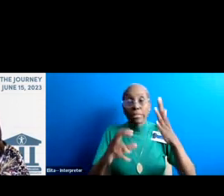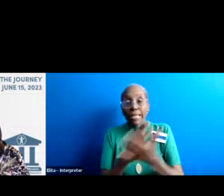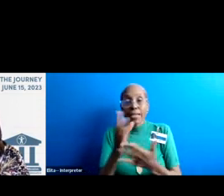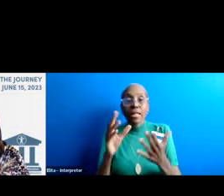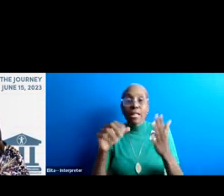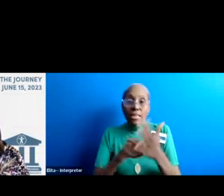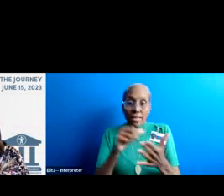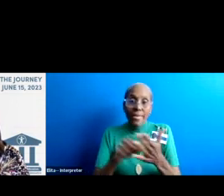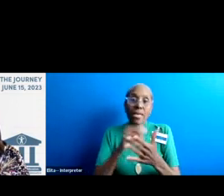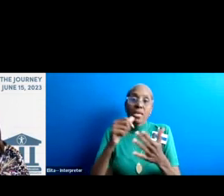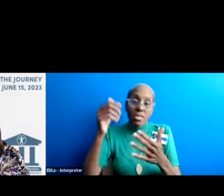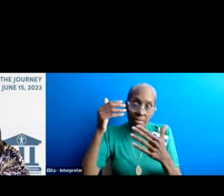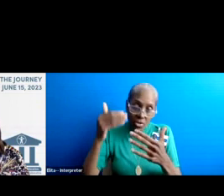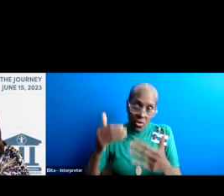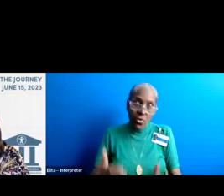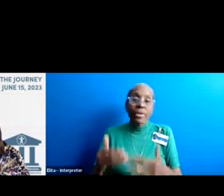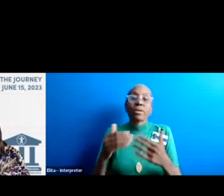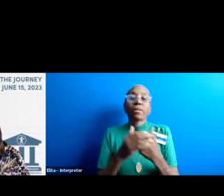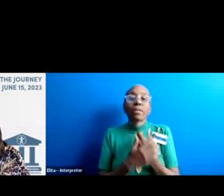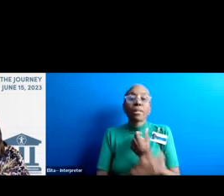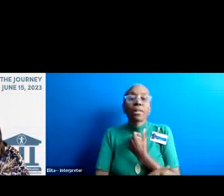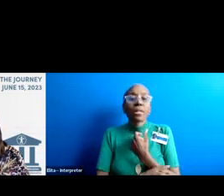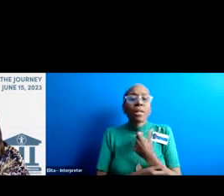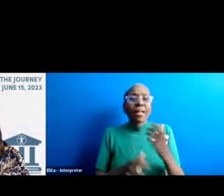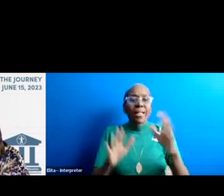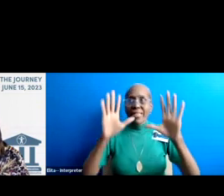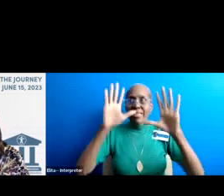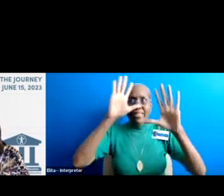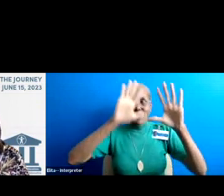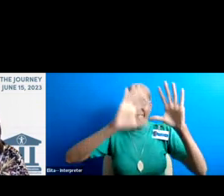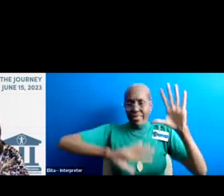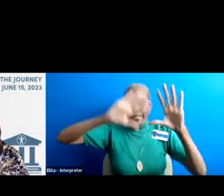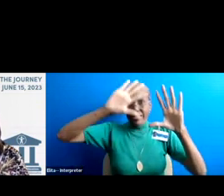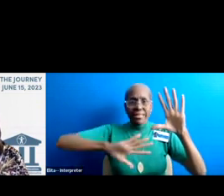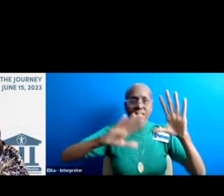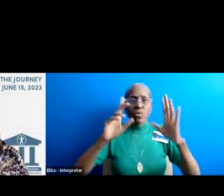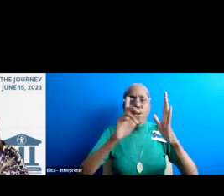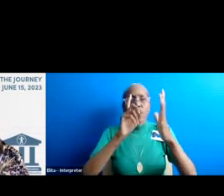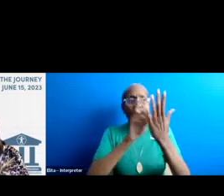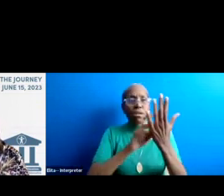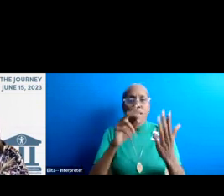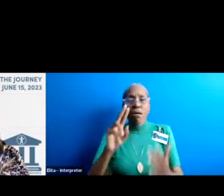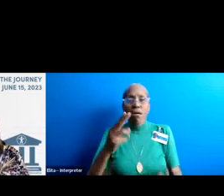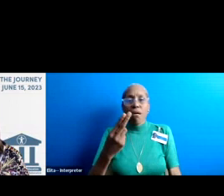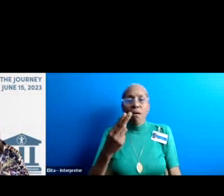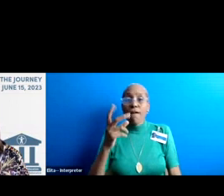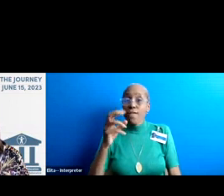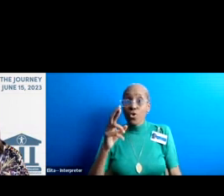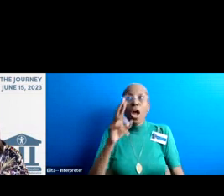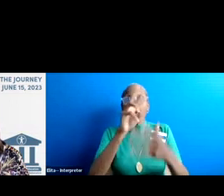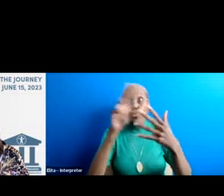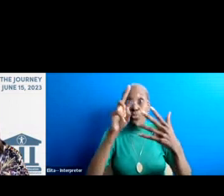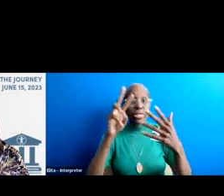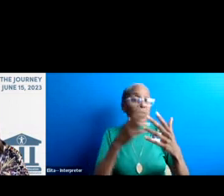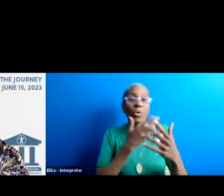and the page just keeps going. And then like this text here, when I hover over it, very readable. When